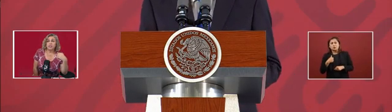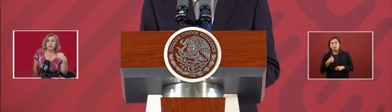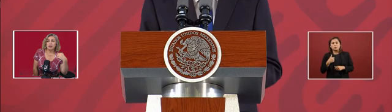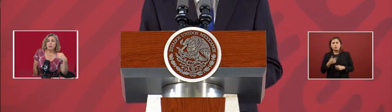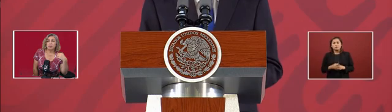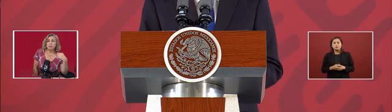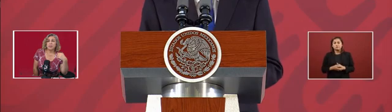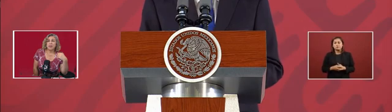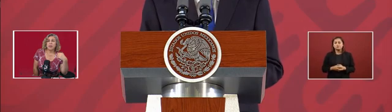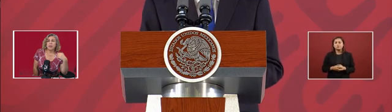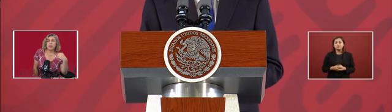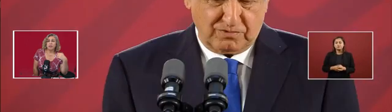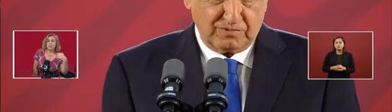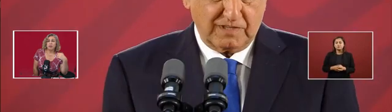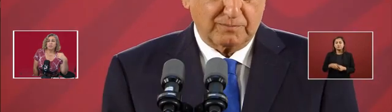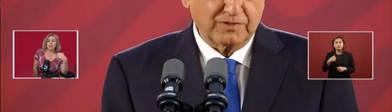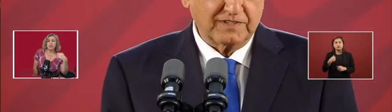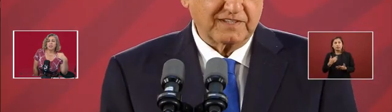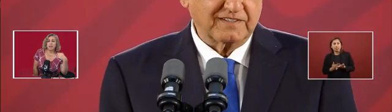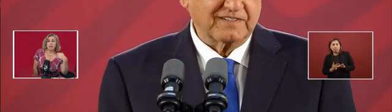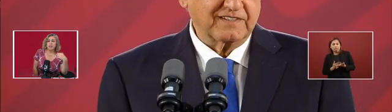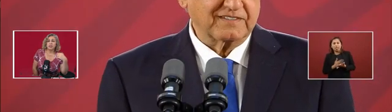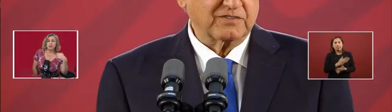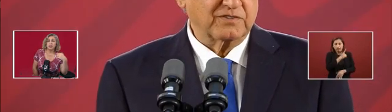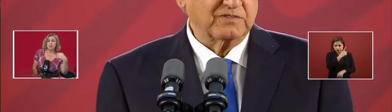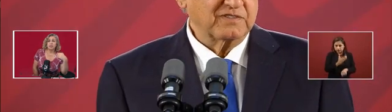They already had the card.